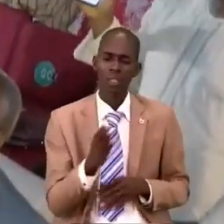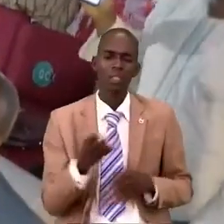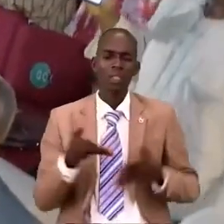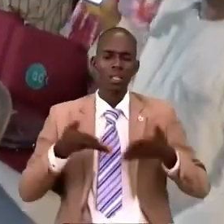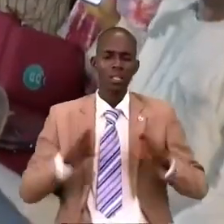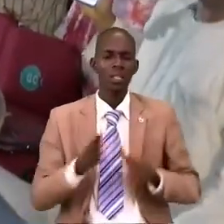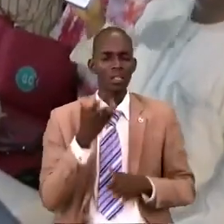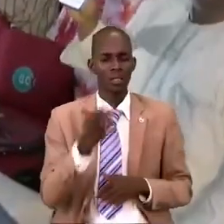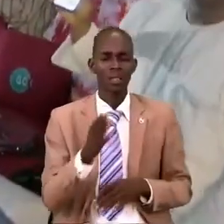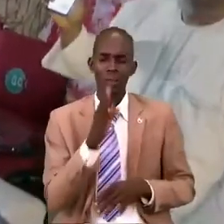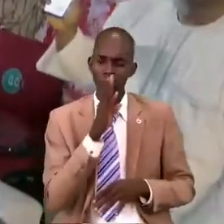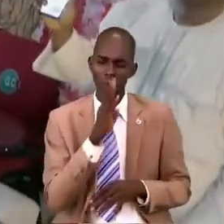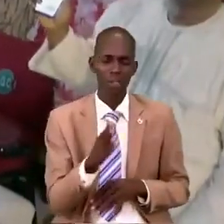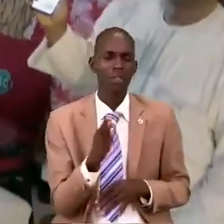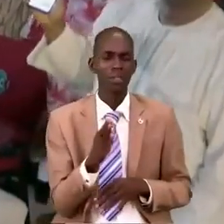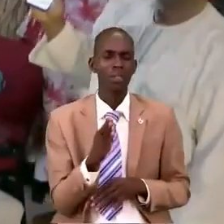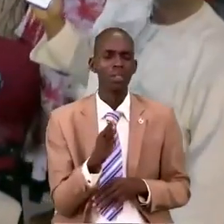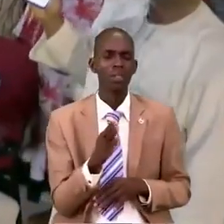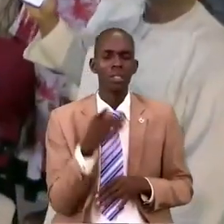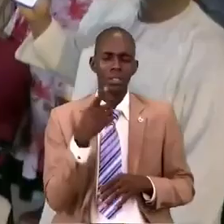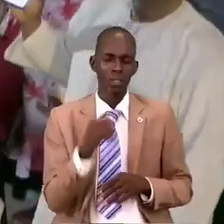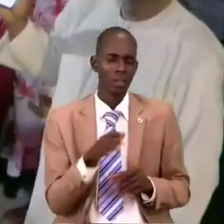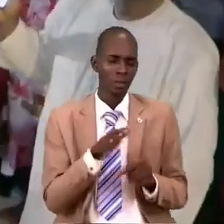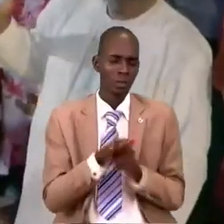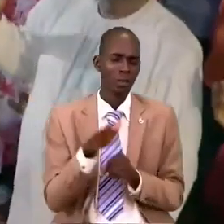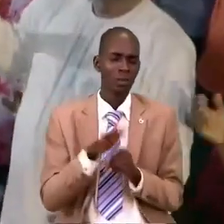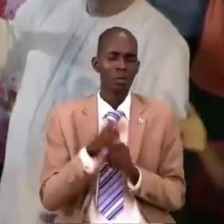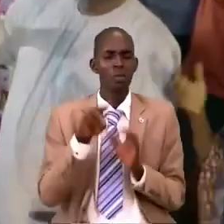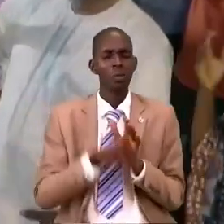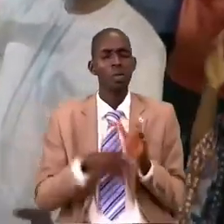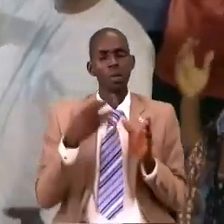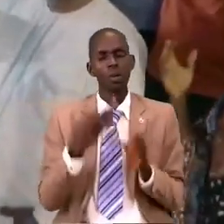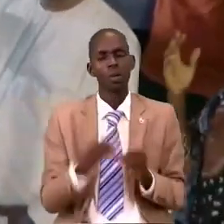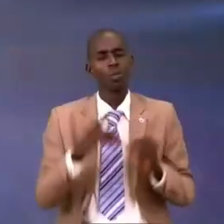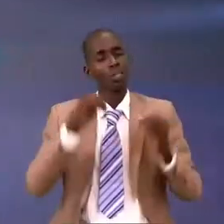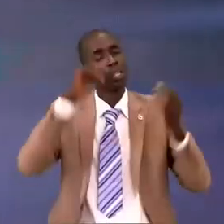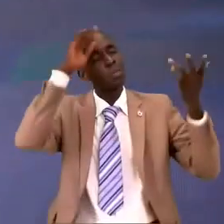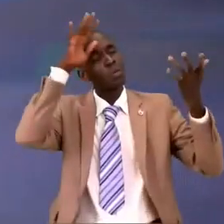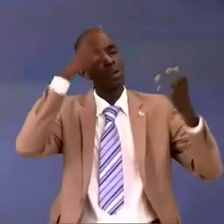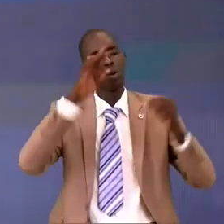In Jesus' name I pray.